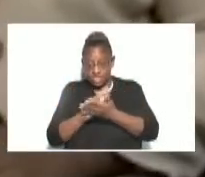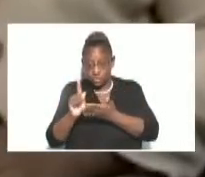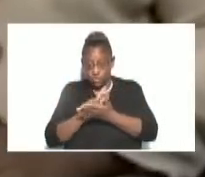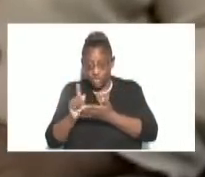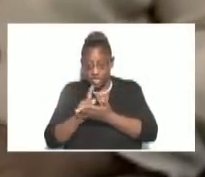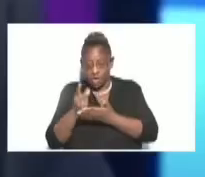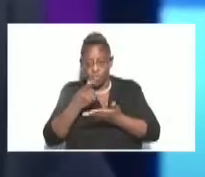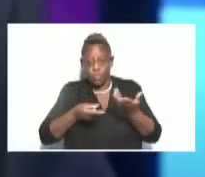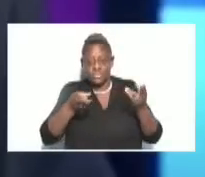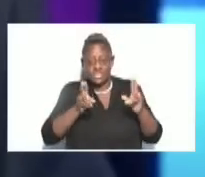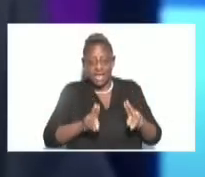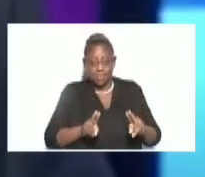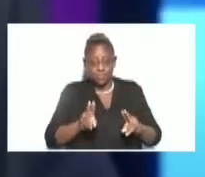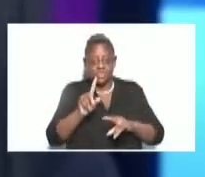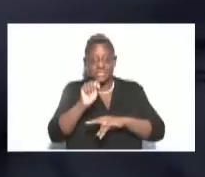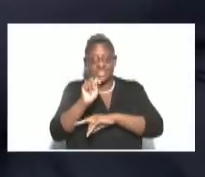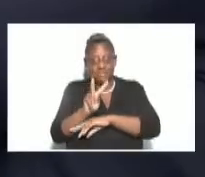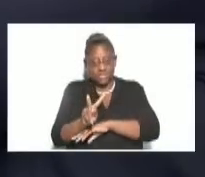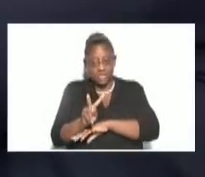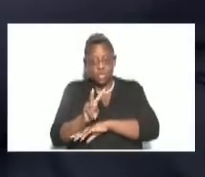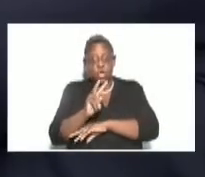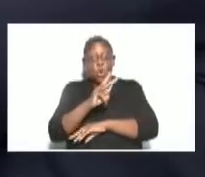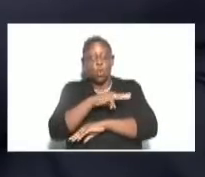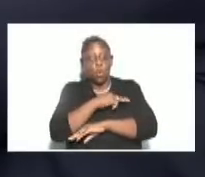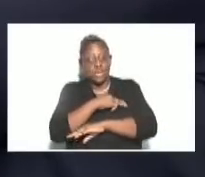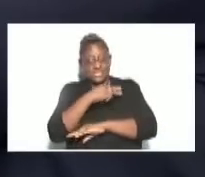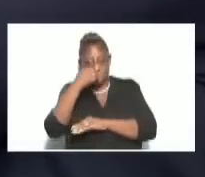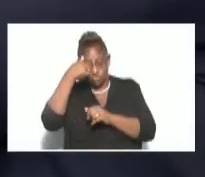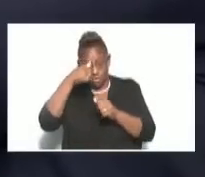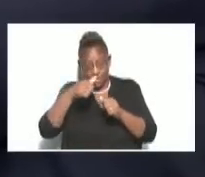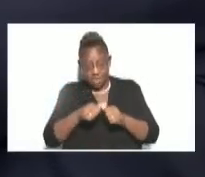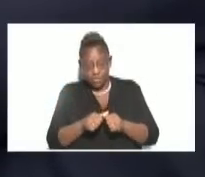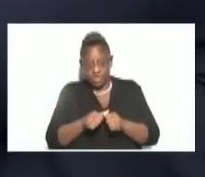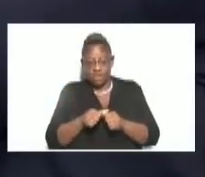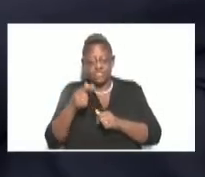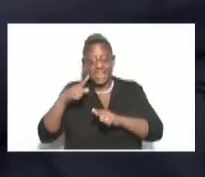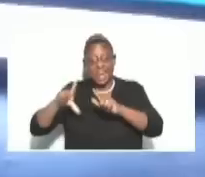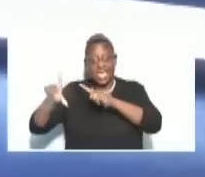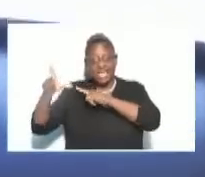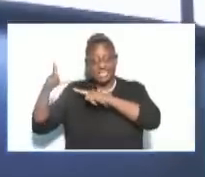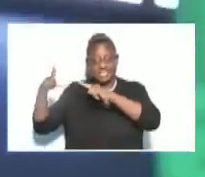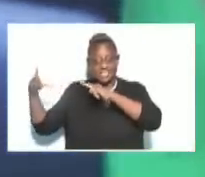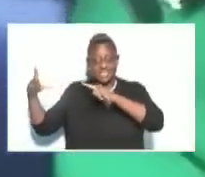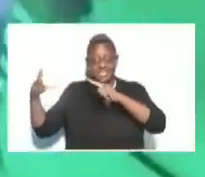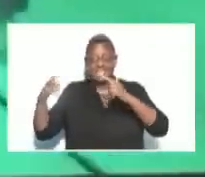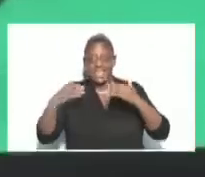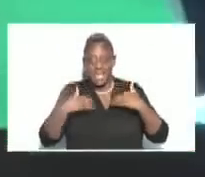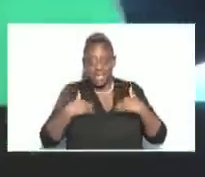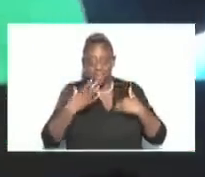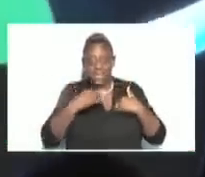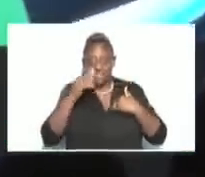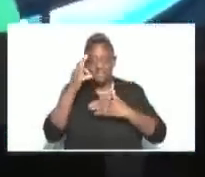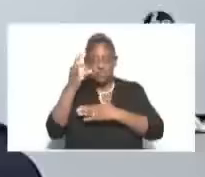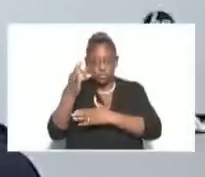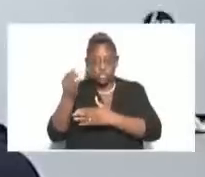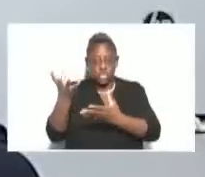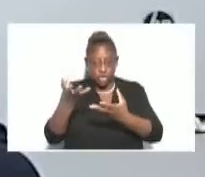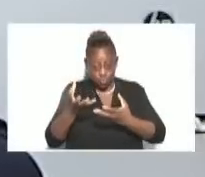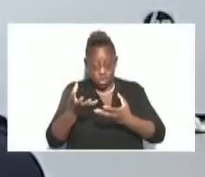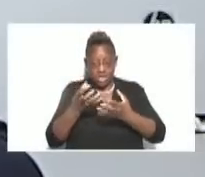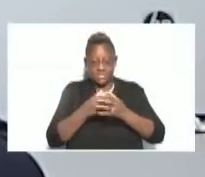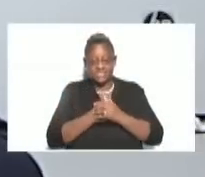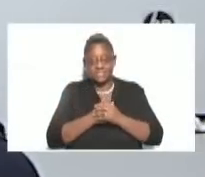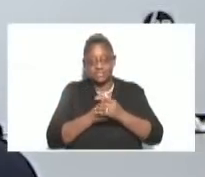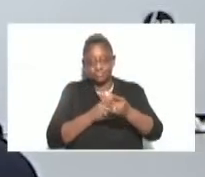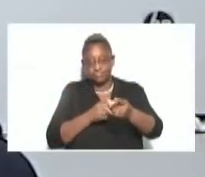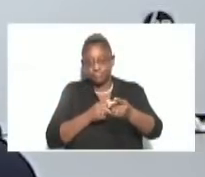evolution of local television, Watson is reminded of the legacy he's inherited and the future he wants to create.